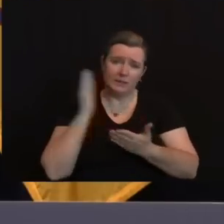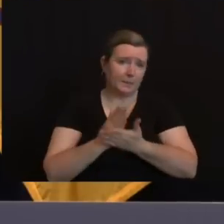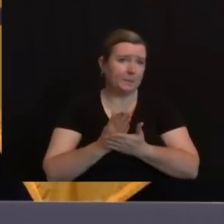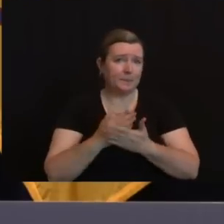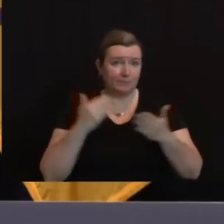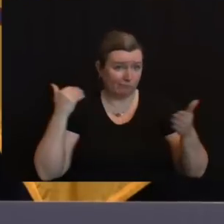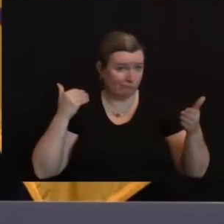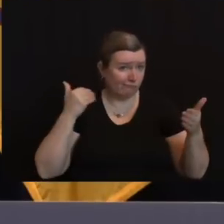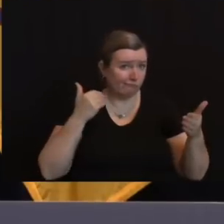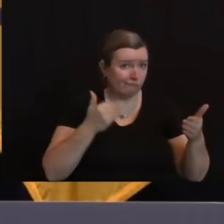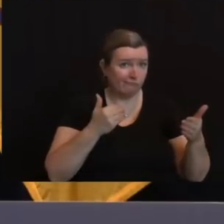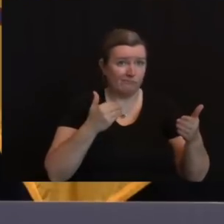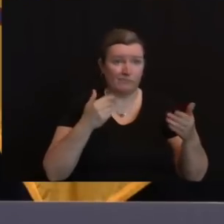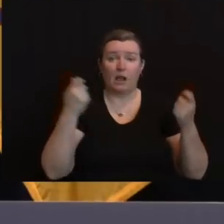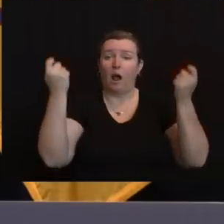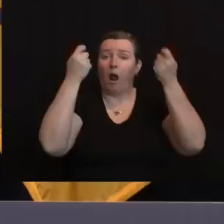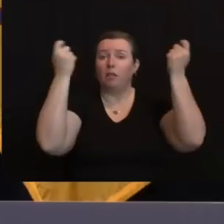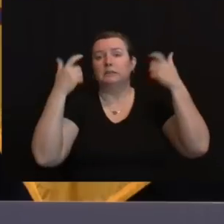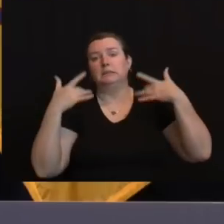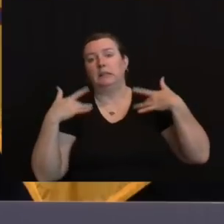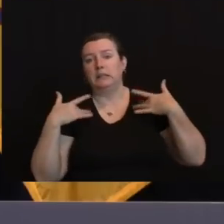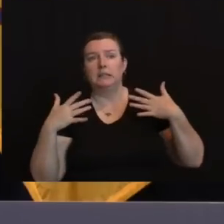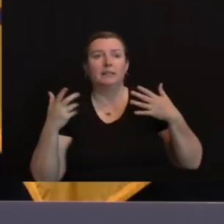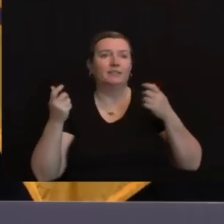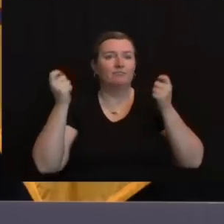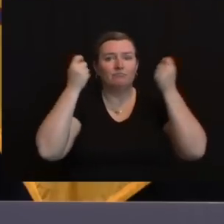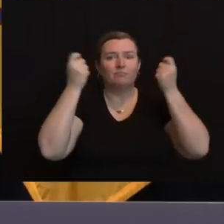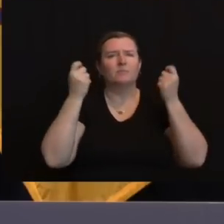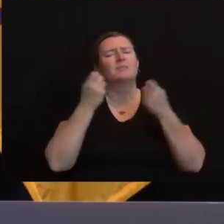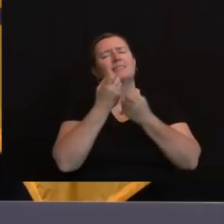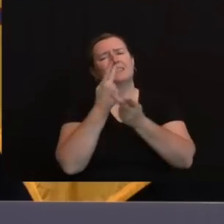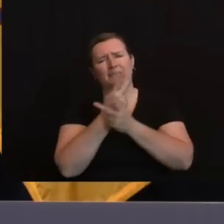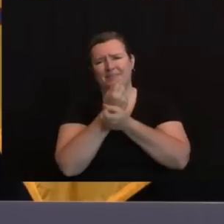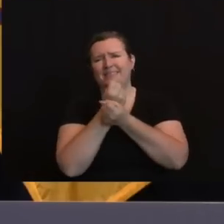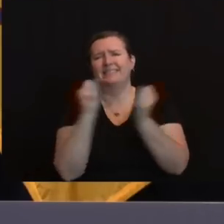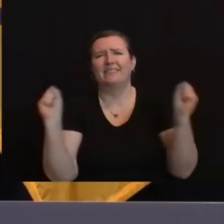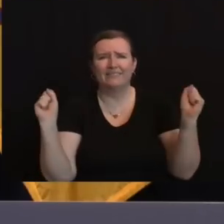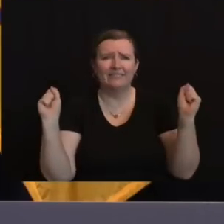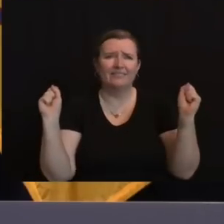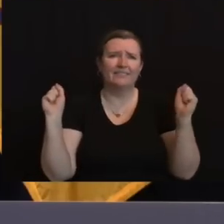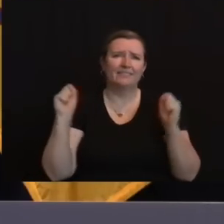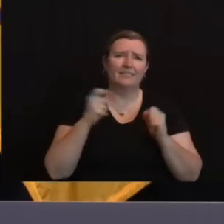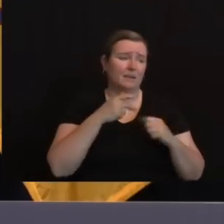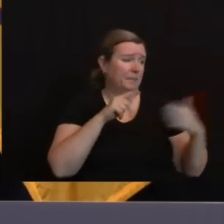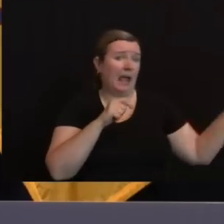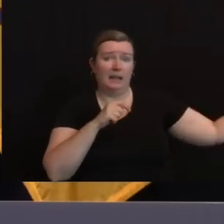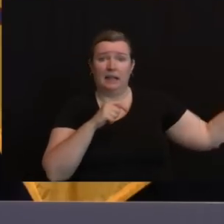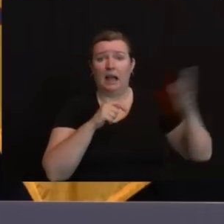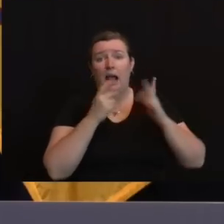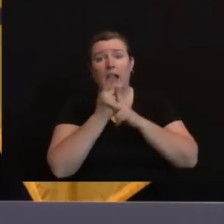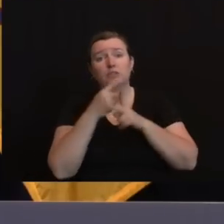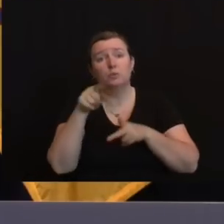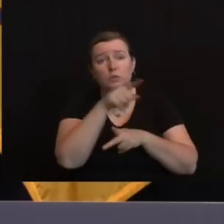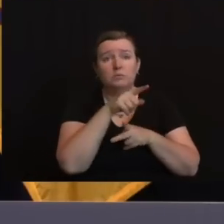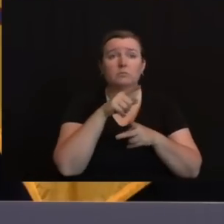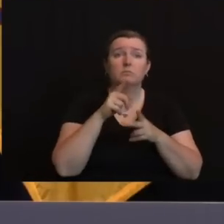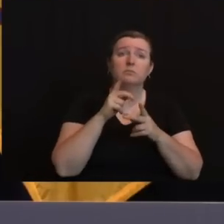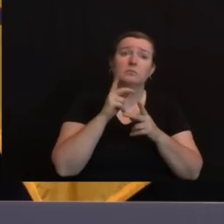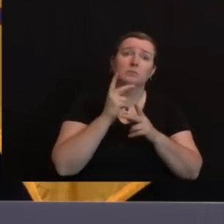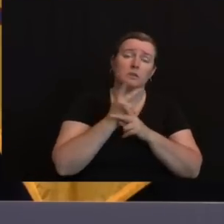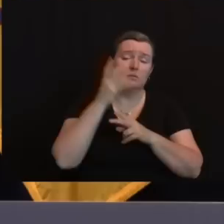biggest holiday weekend of the year. Please be safe. As Pat has asked us to, do the right thing. Use your